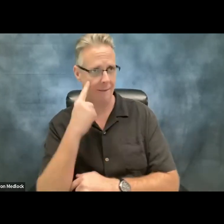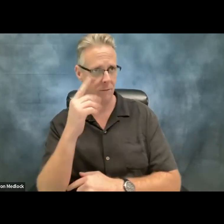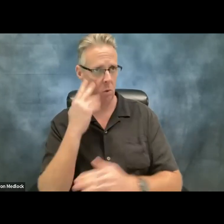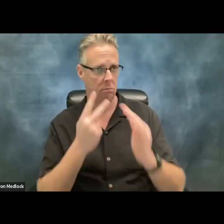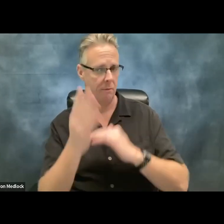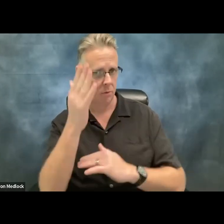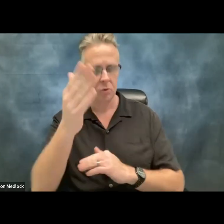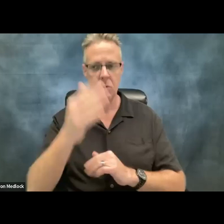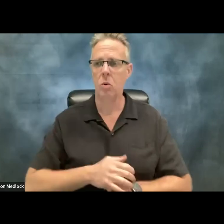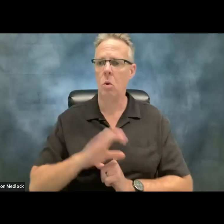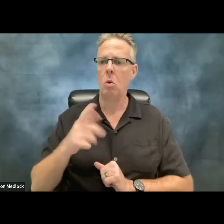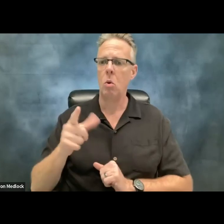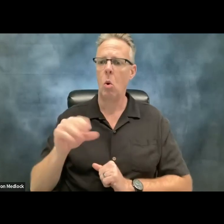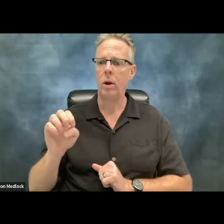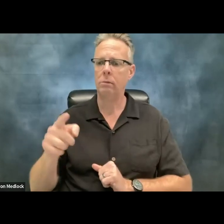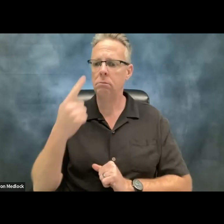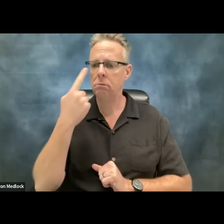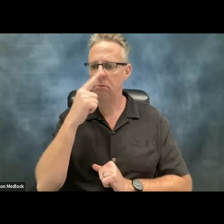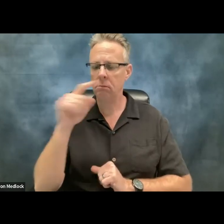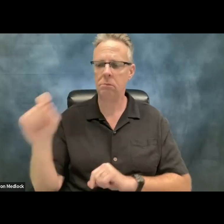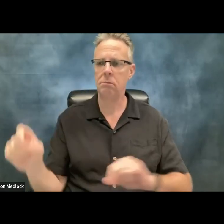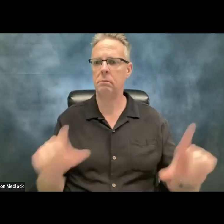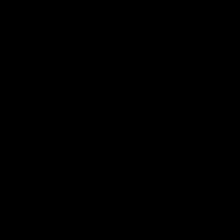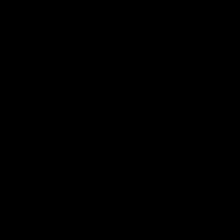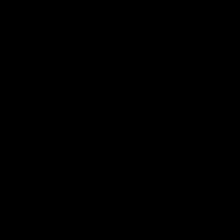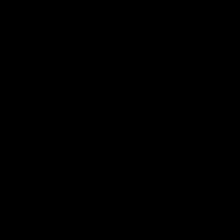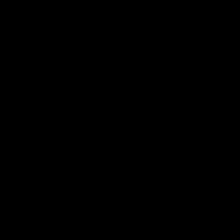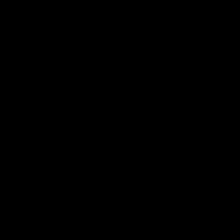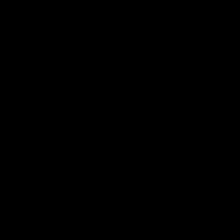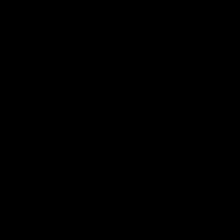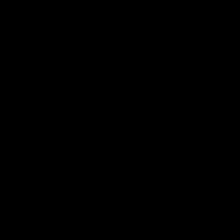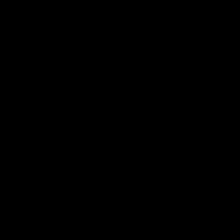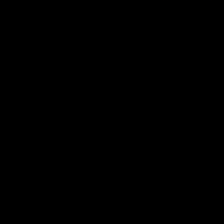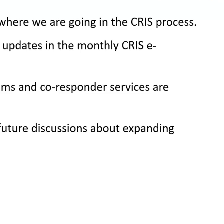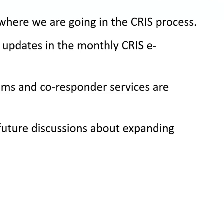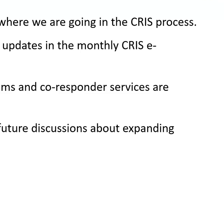ask Chloe to put those slides back up on the screen.